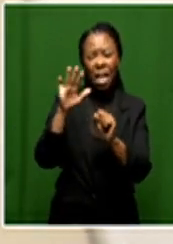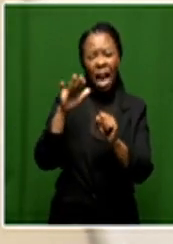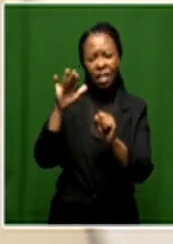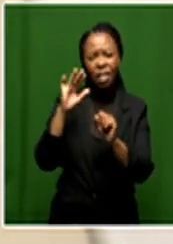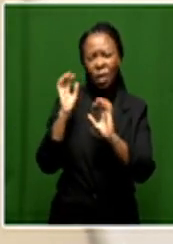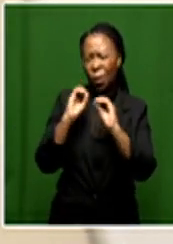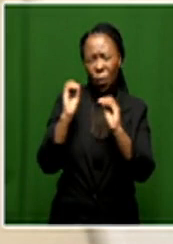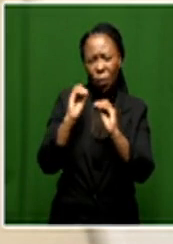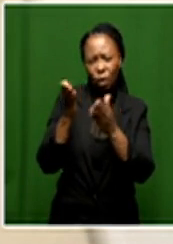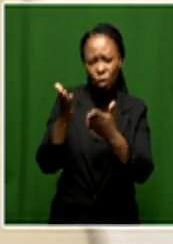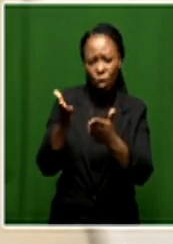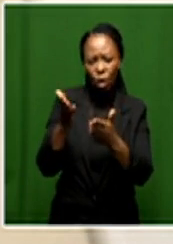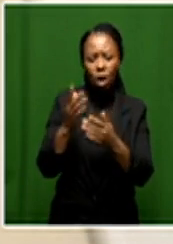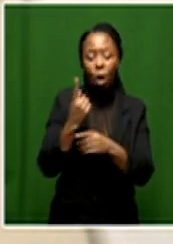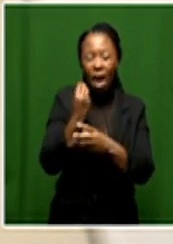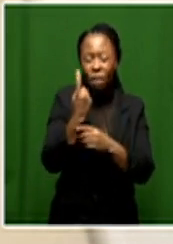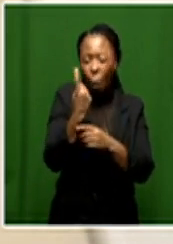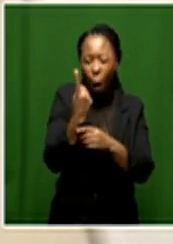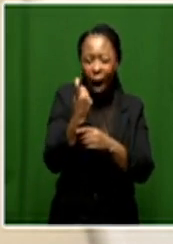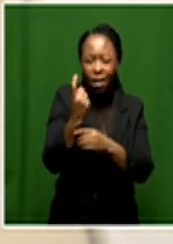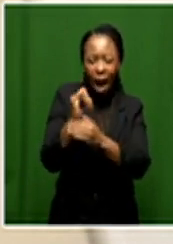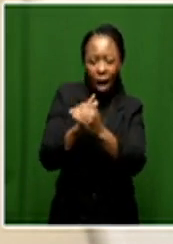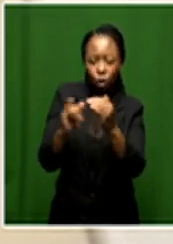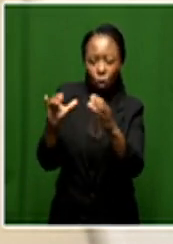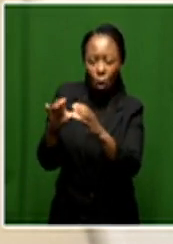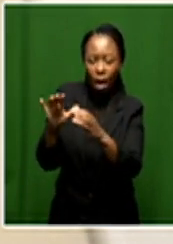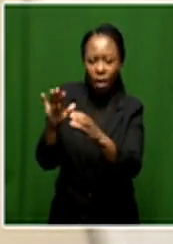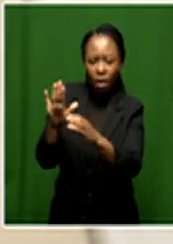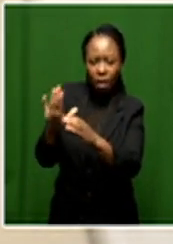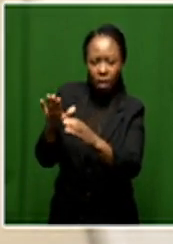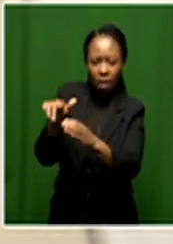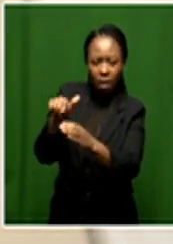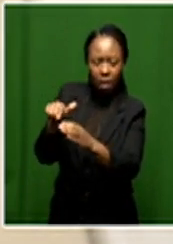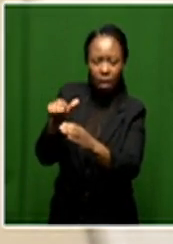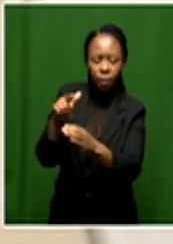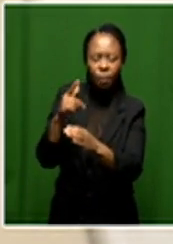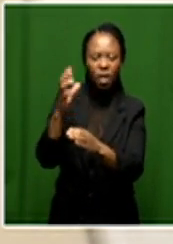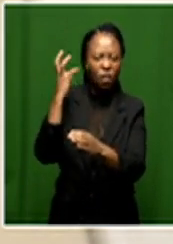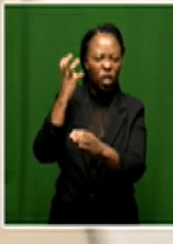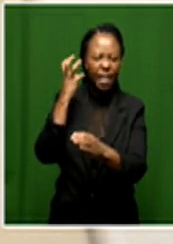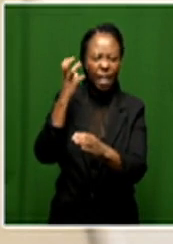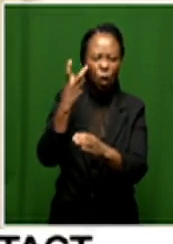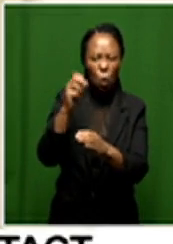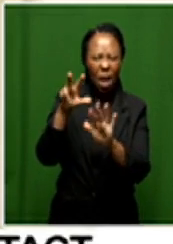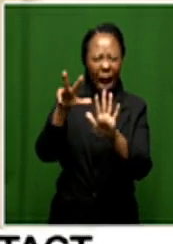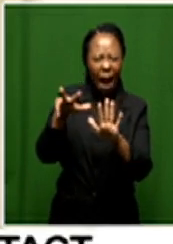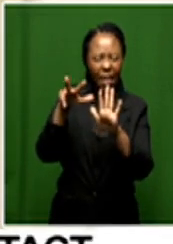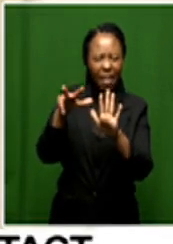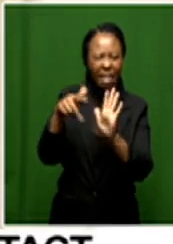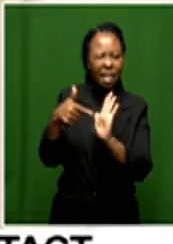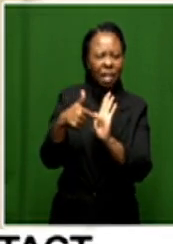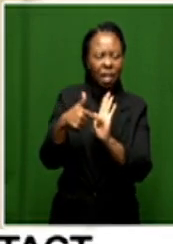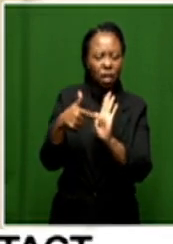one isolated case in the Free State in 2018, and it was